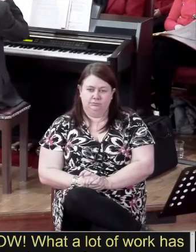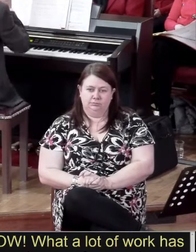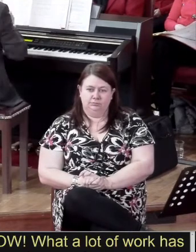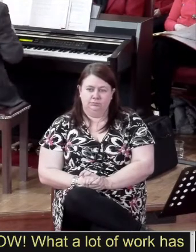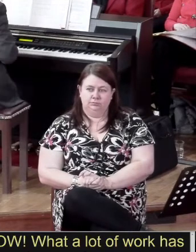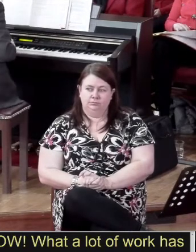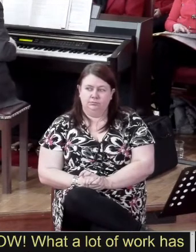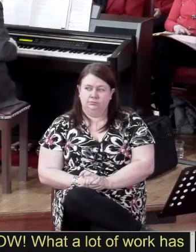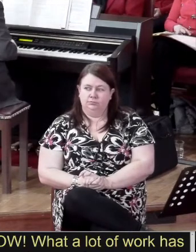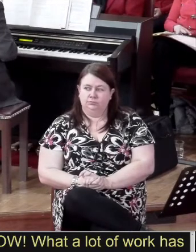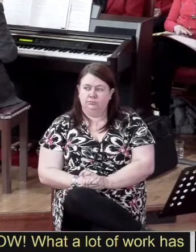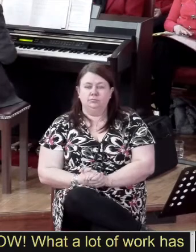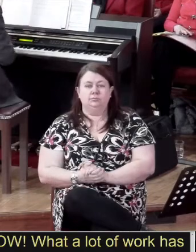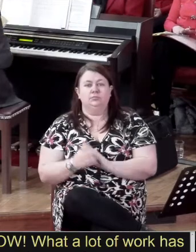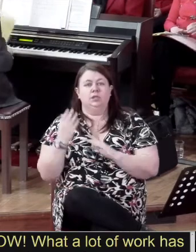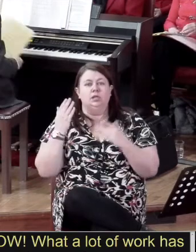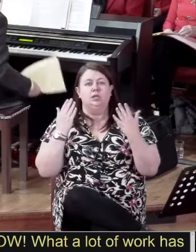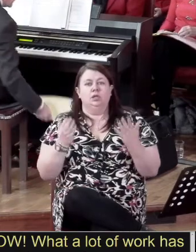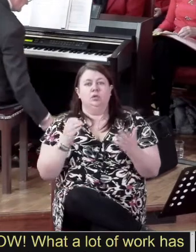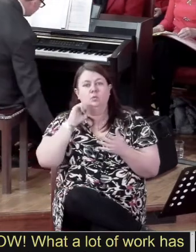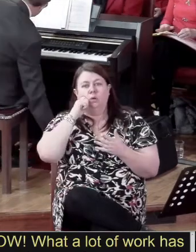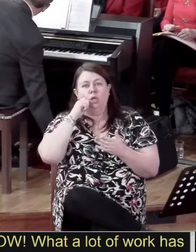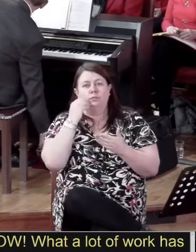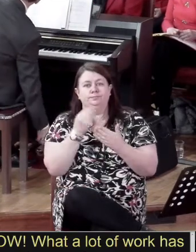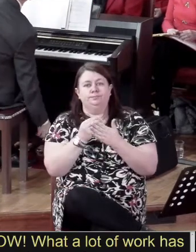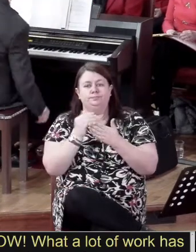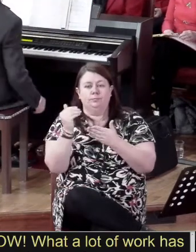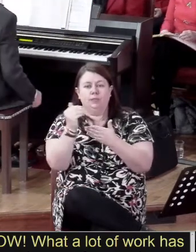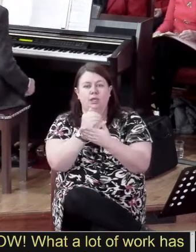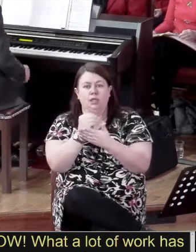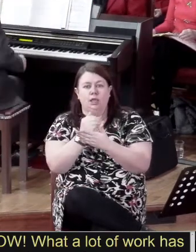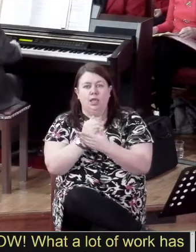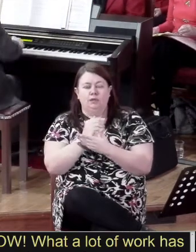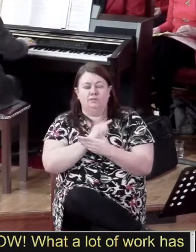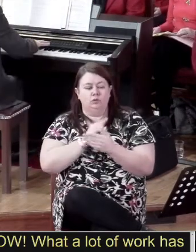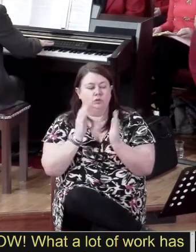And now we gather together our offerings for the work of the Lord. Our offerings will be received.